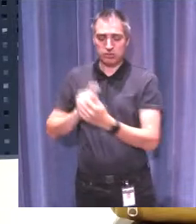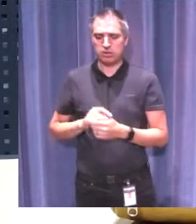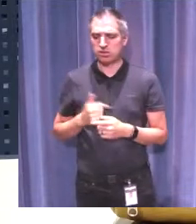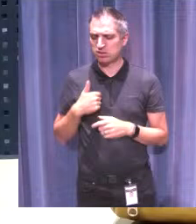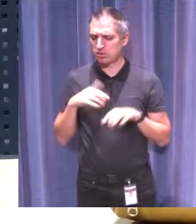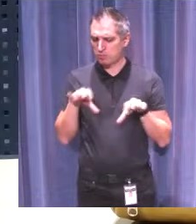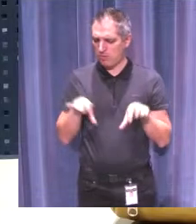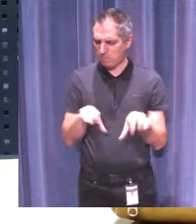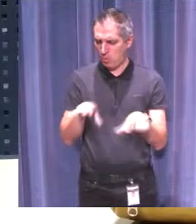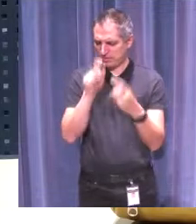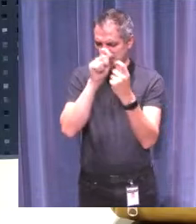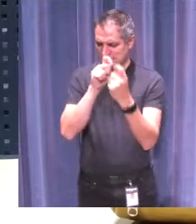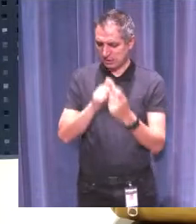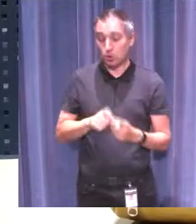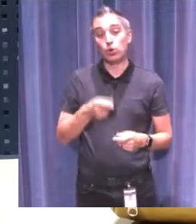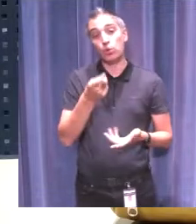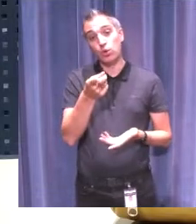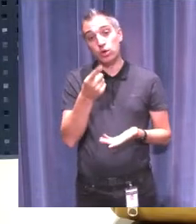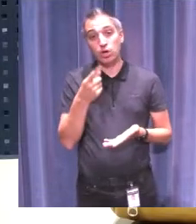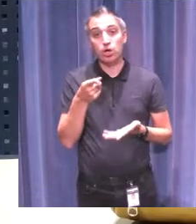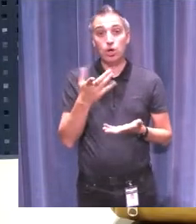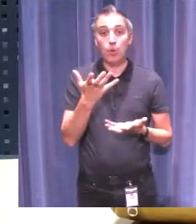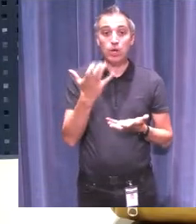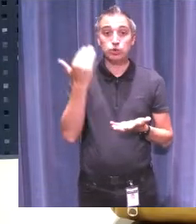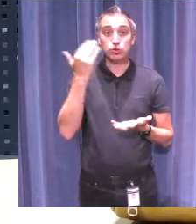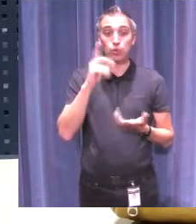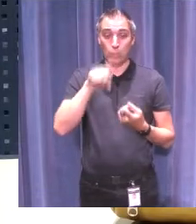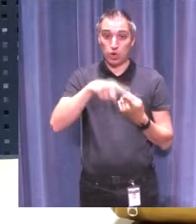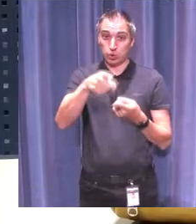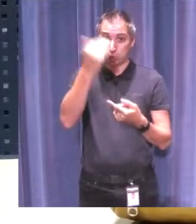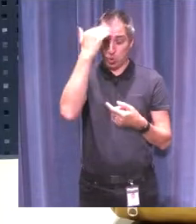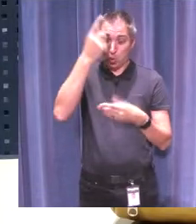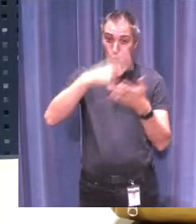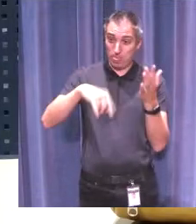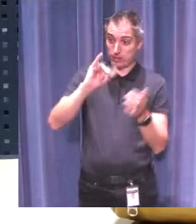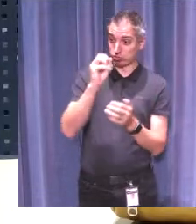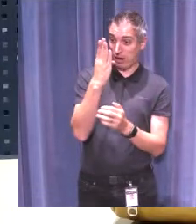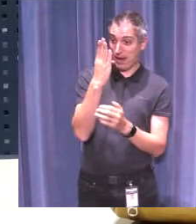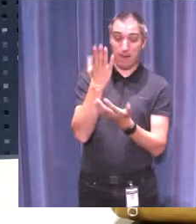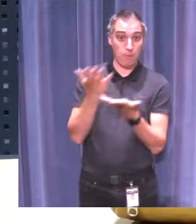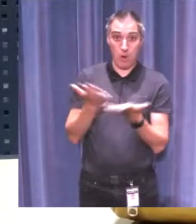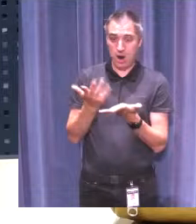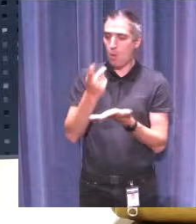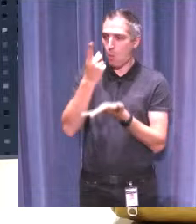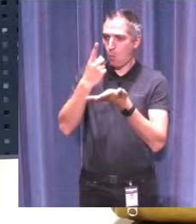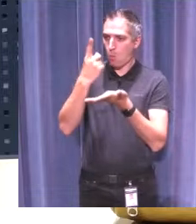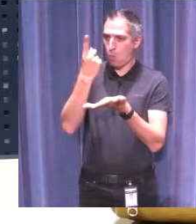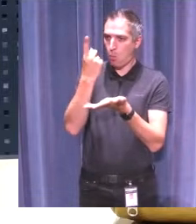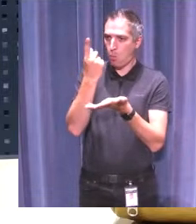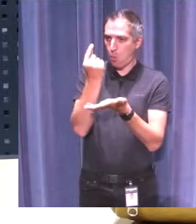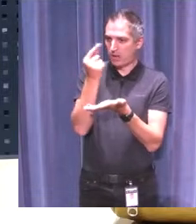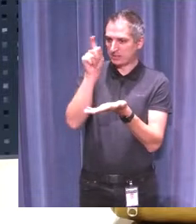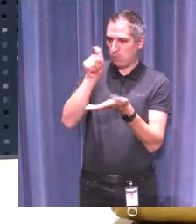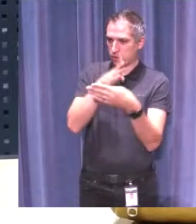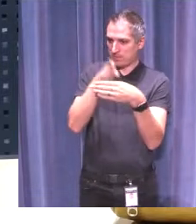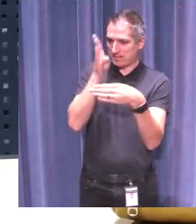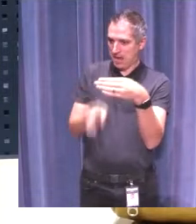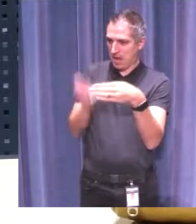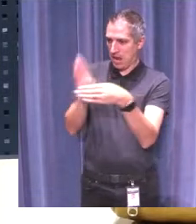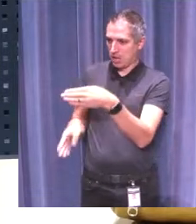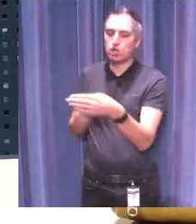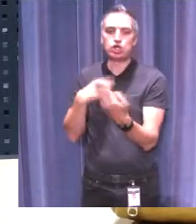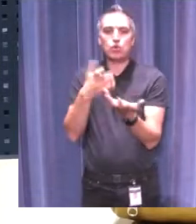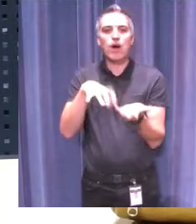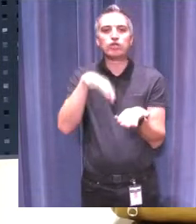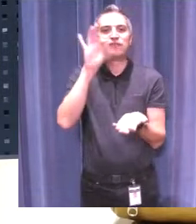Performance details. Well, once you know what the job is and what is supposed to be done in that job, you want to find